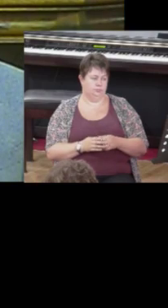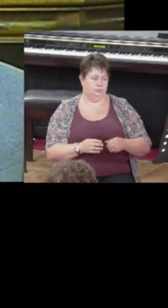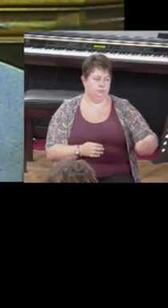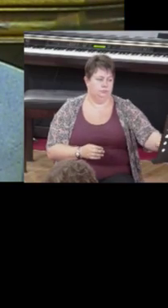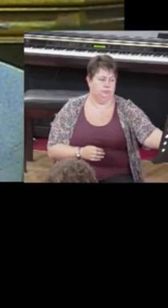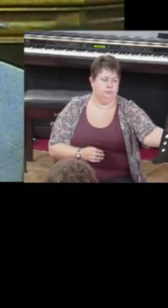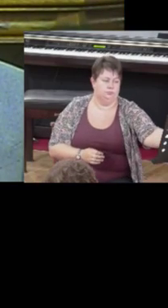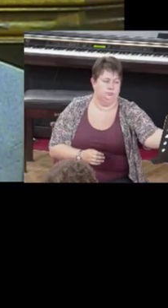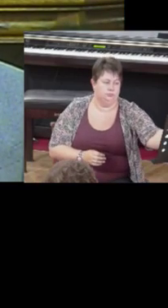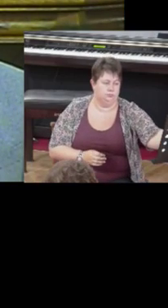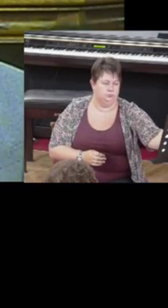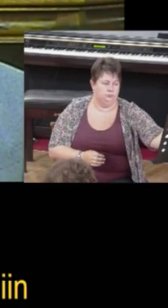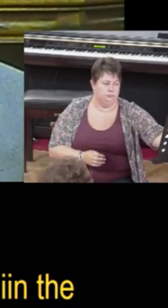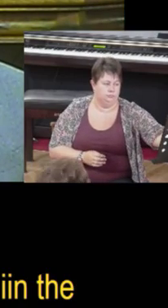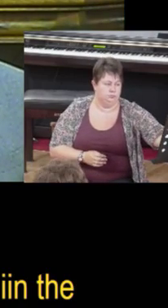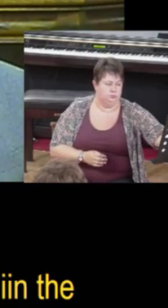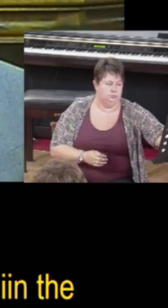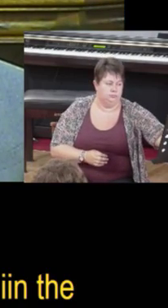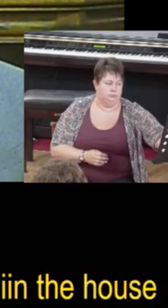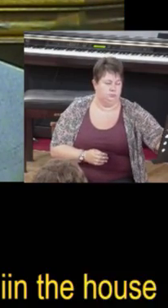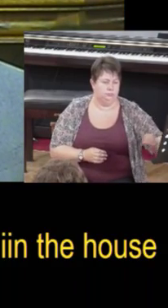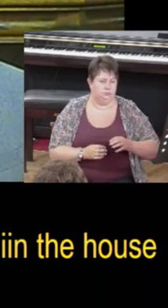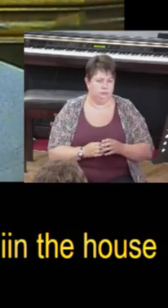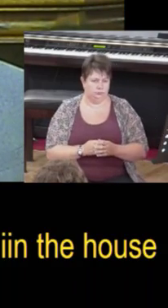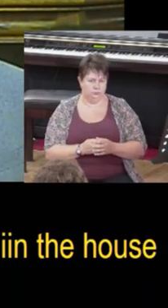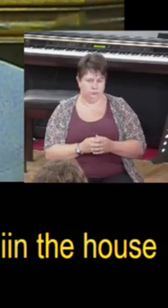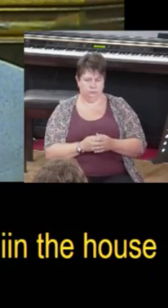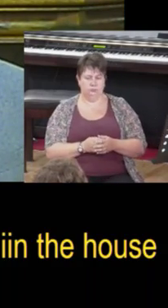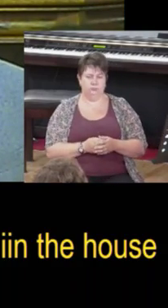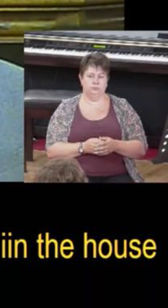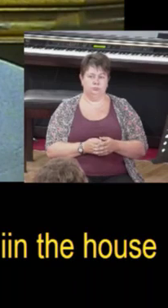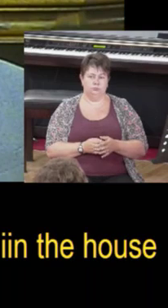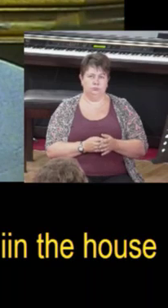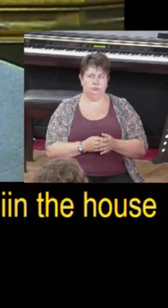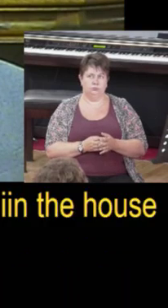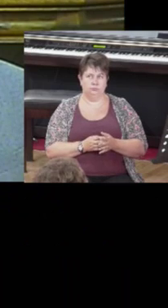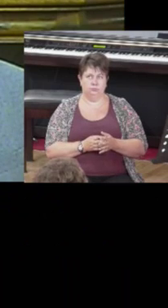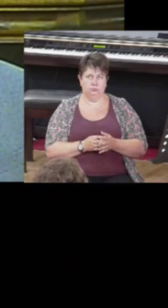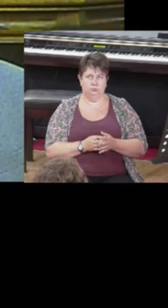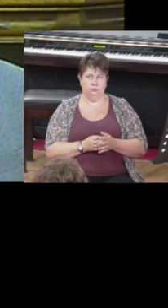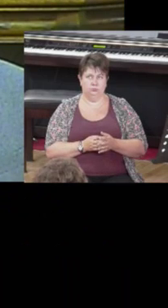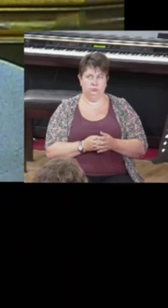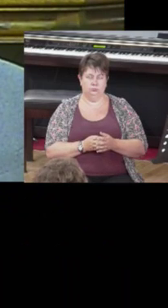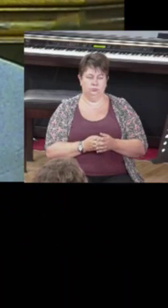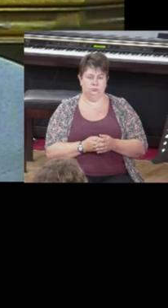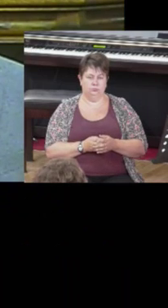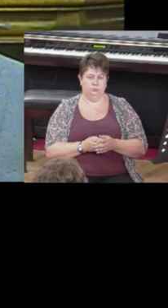of praise. Immortal, invisible, God only wise.